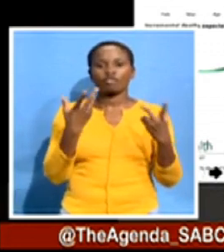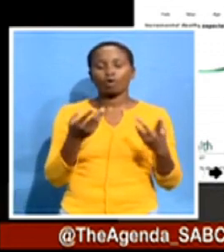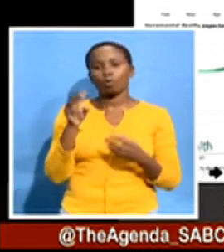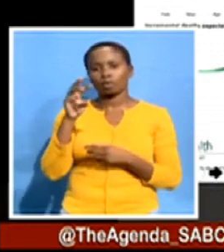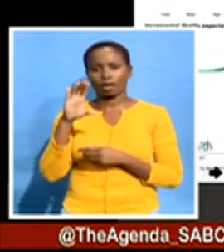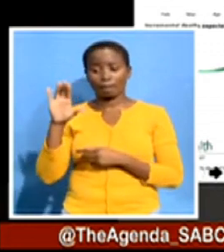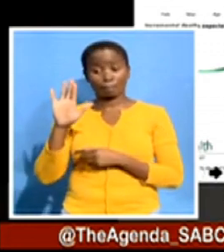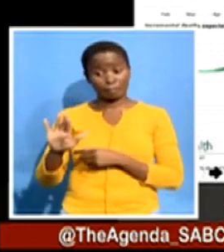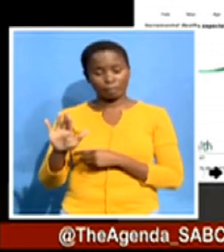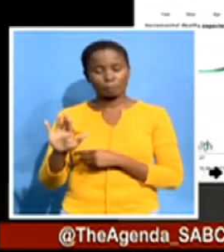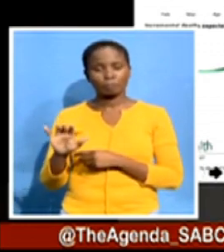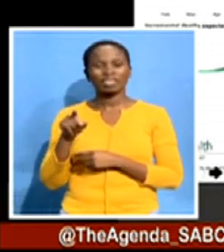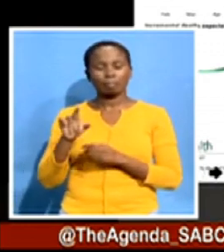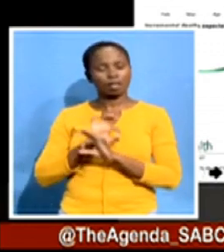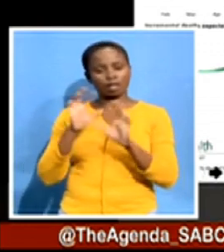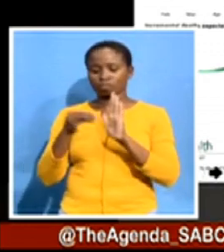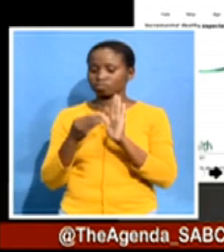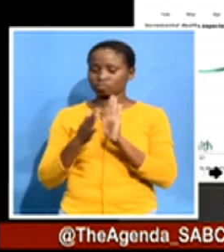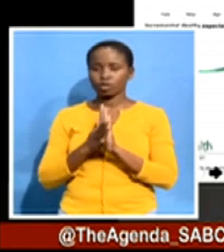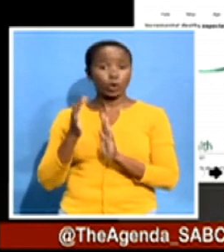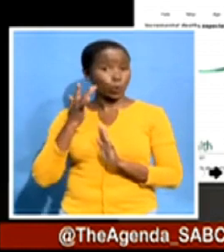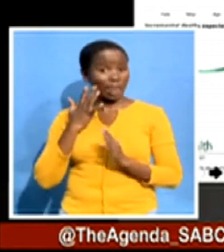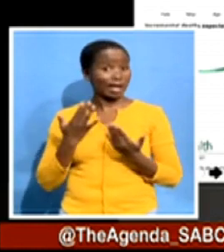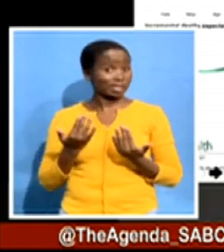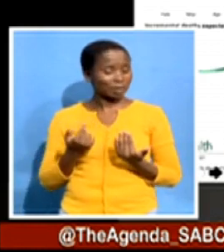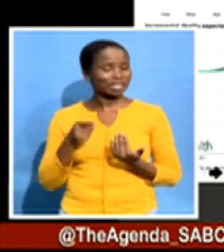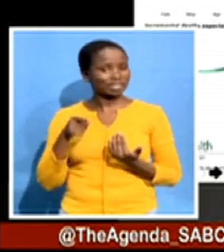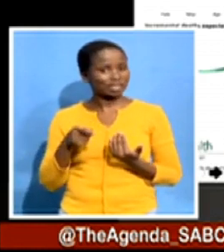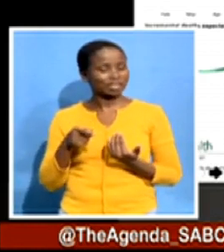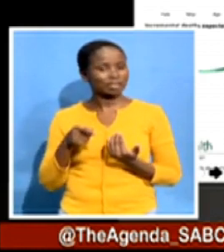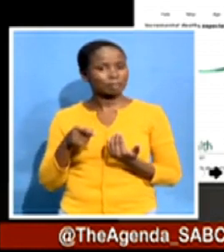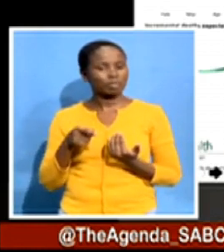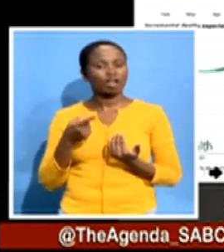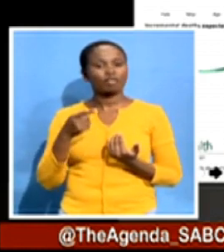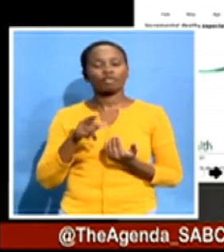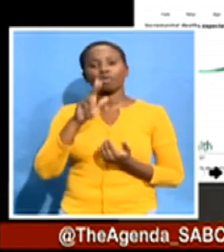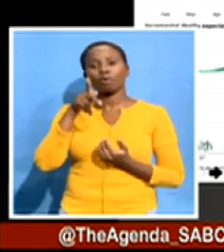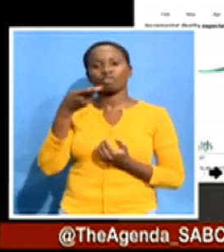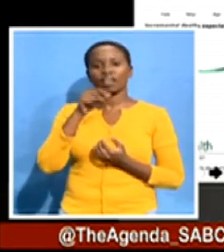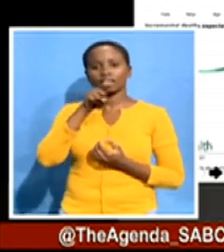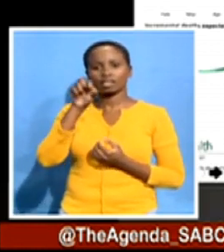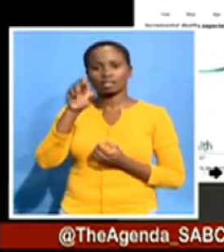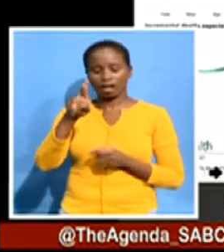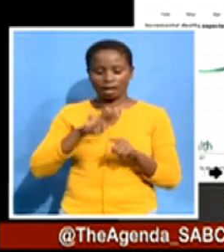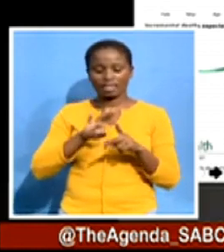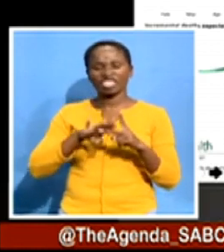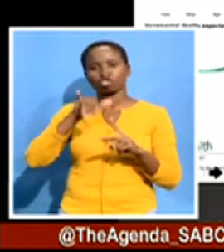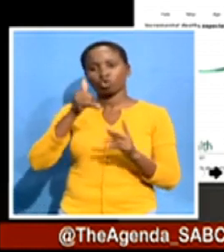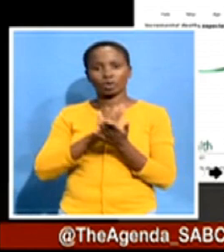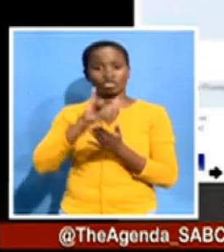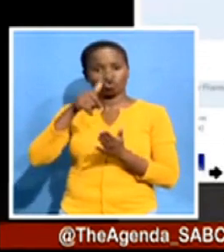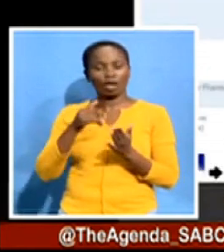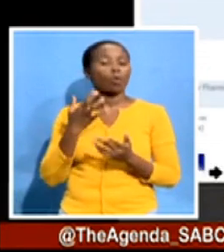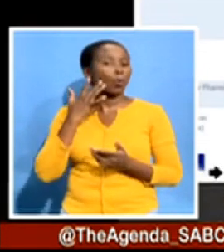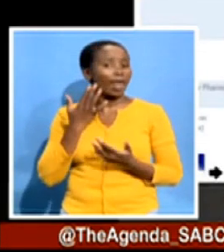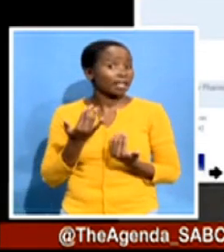when we can expect Pfizer and Johnson & Johnson vaccines, and then to plan our deployment accordingly in the Western